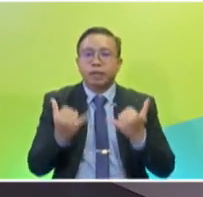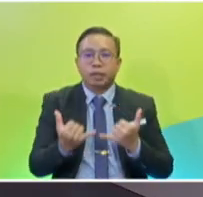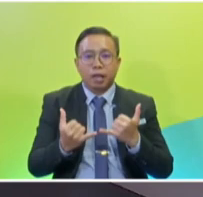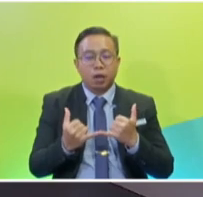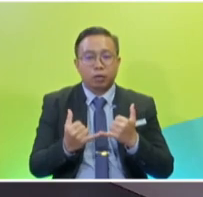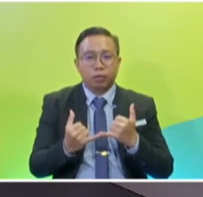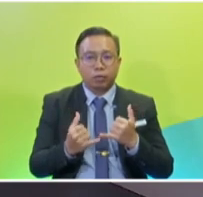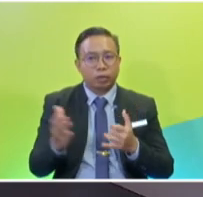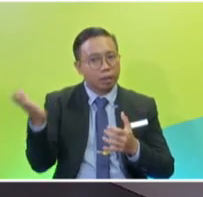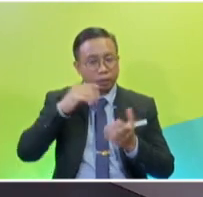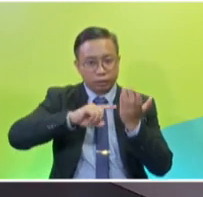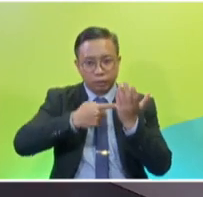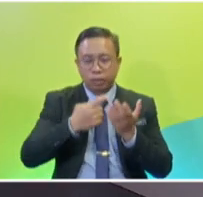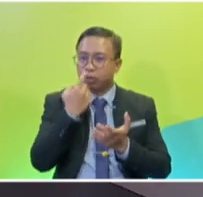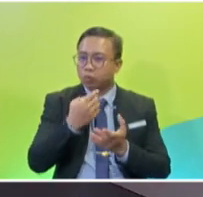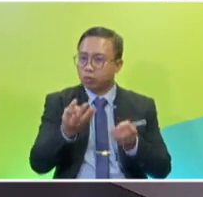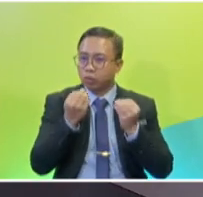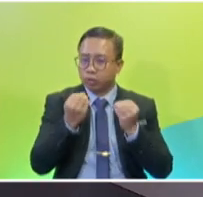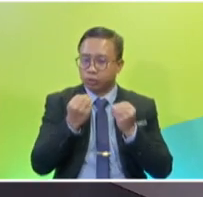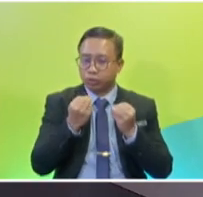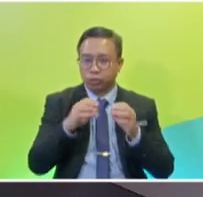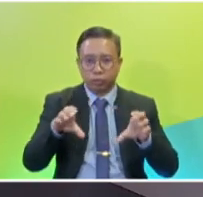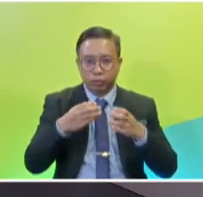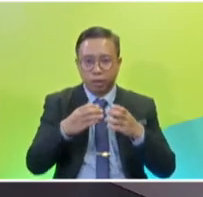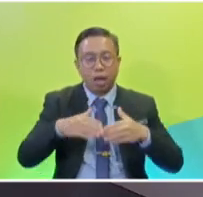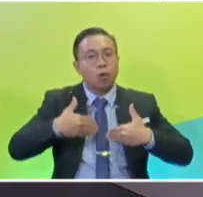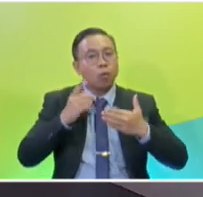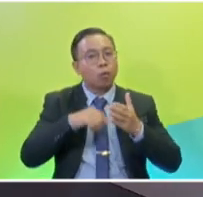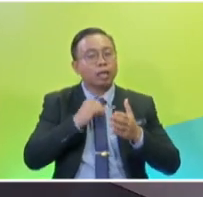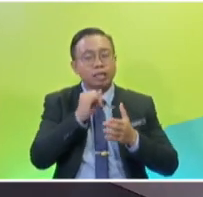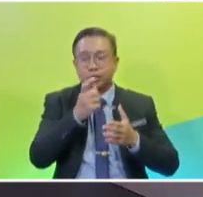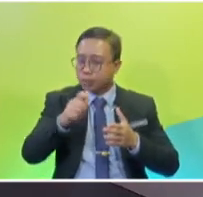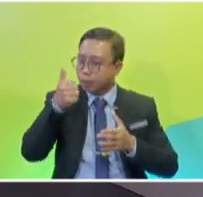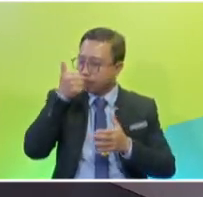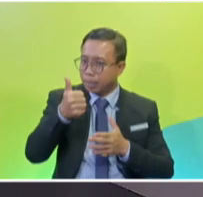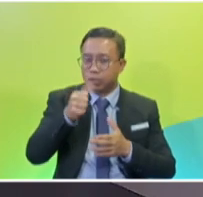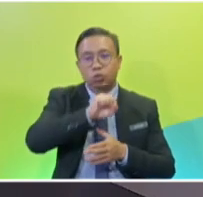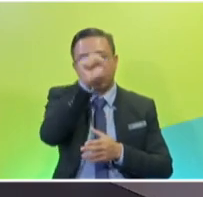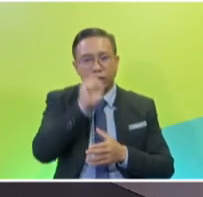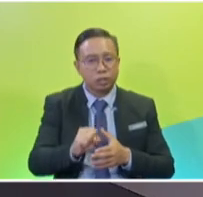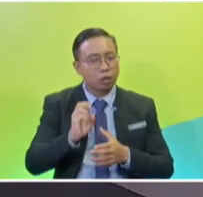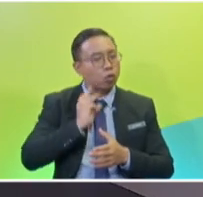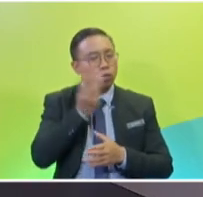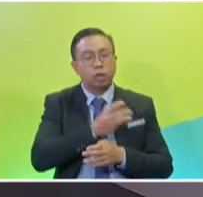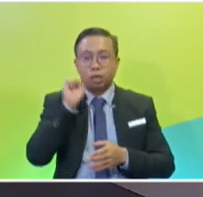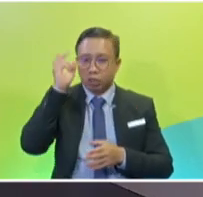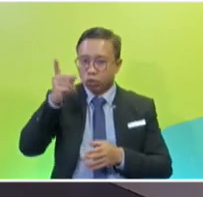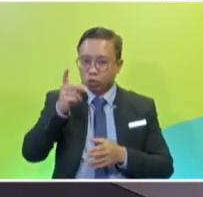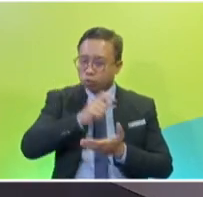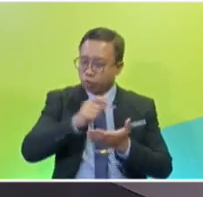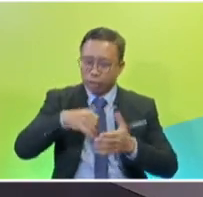let us begin. Now, who wants to make a guess on what is the best question that we should write in the